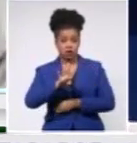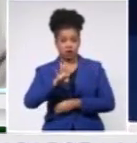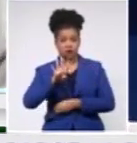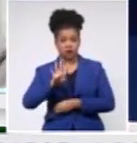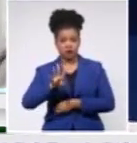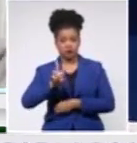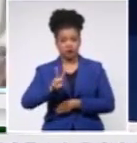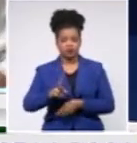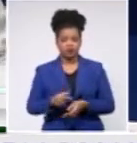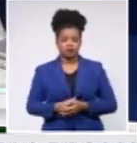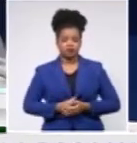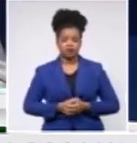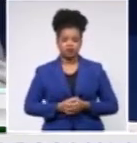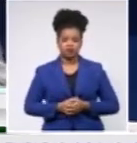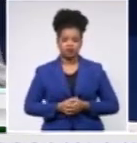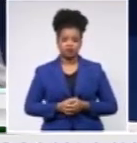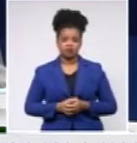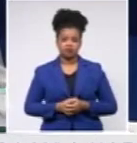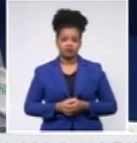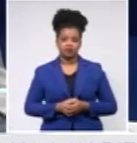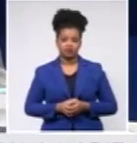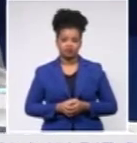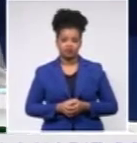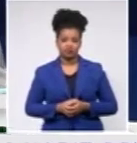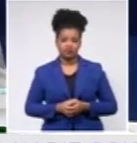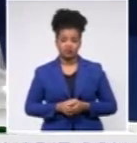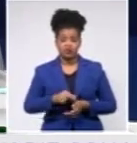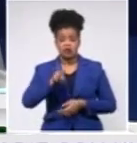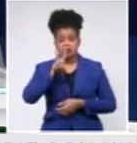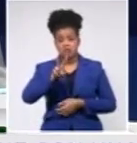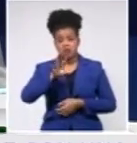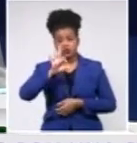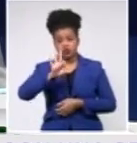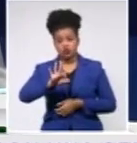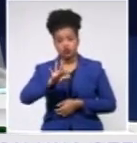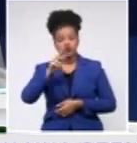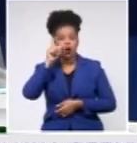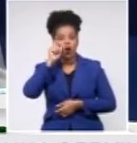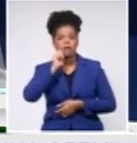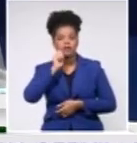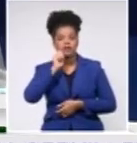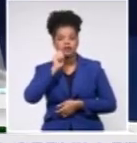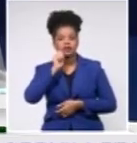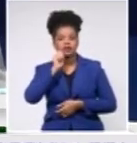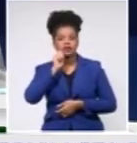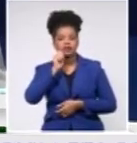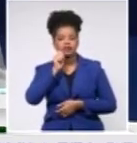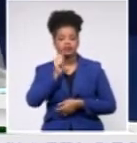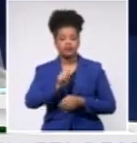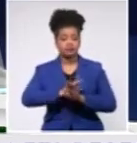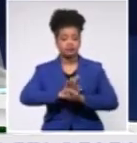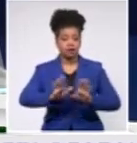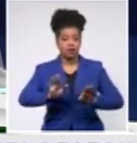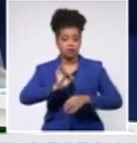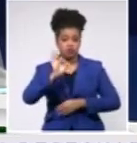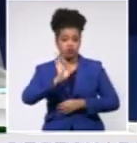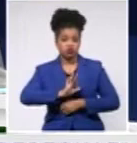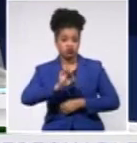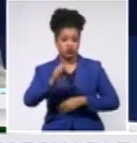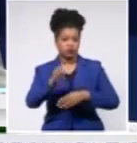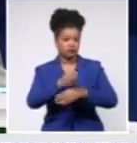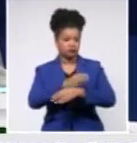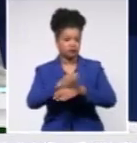are male, for 50.7% of all cases on the island, and 17 are